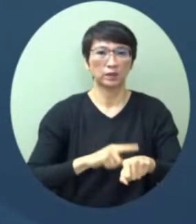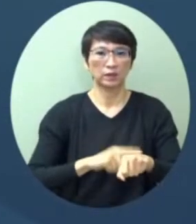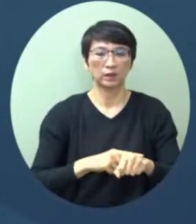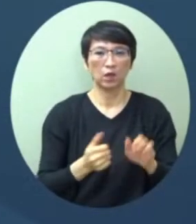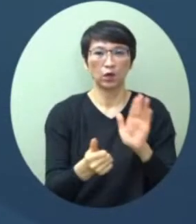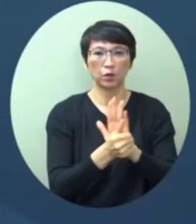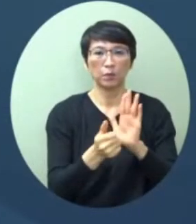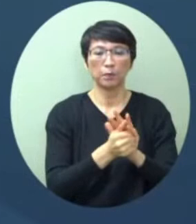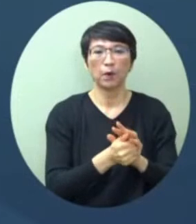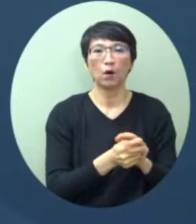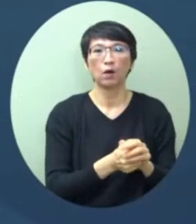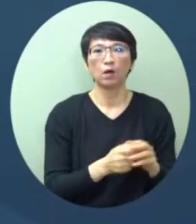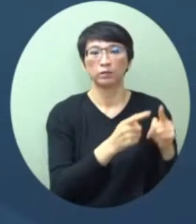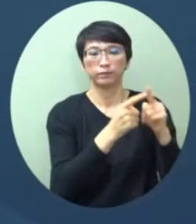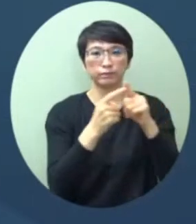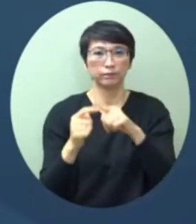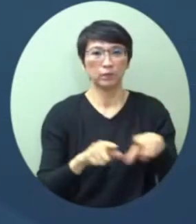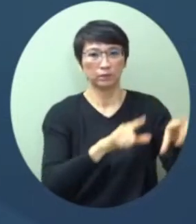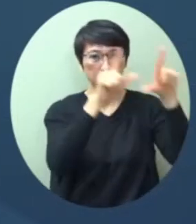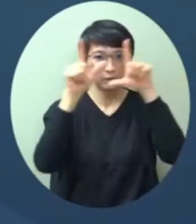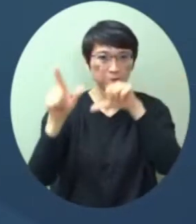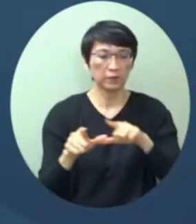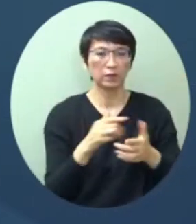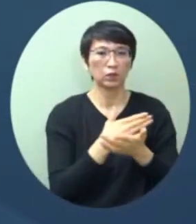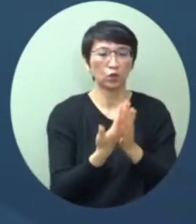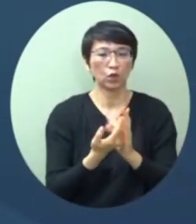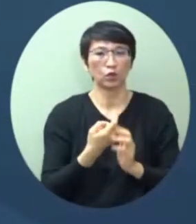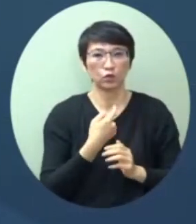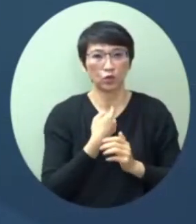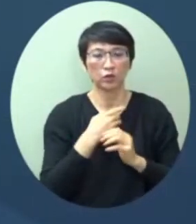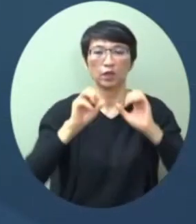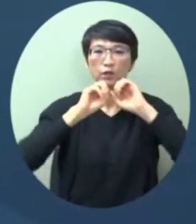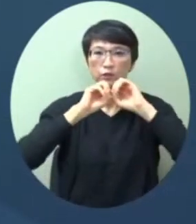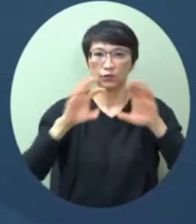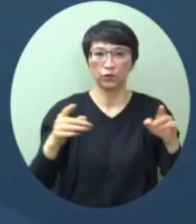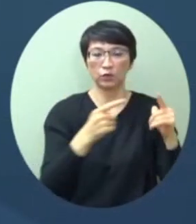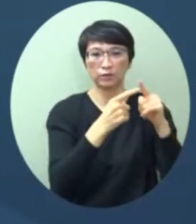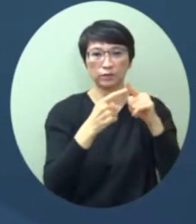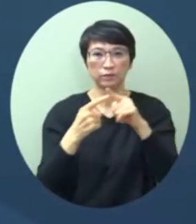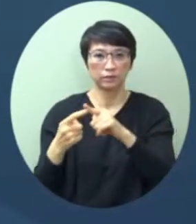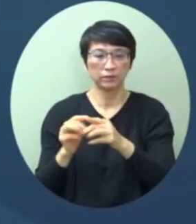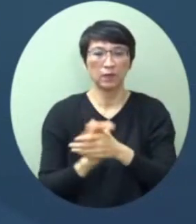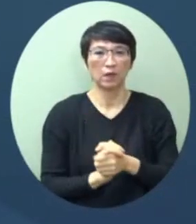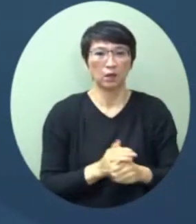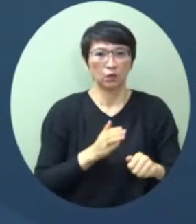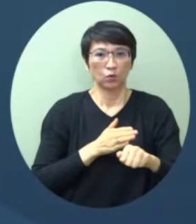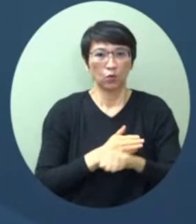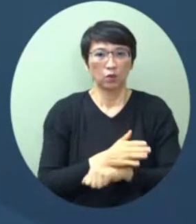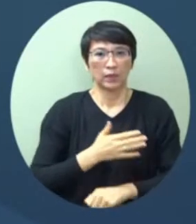Negotiation is ongoing with the mainland authorities. In any event, we will